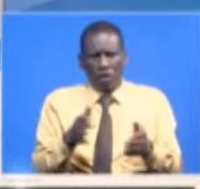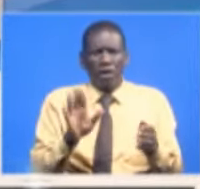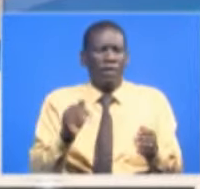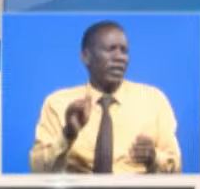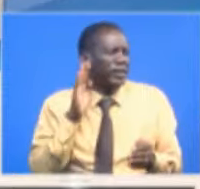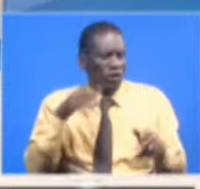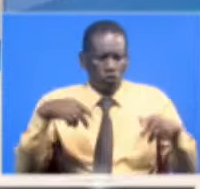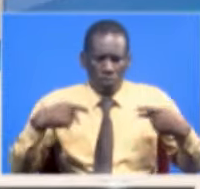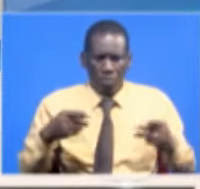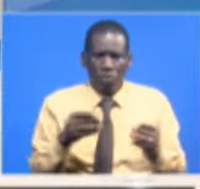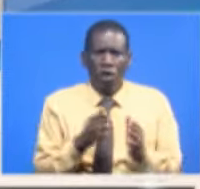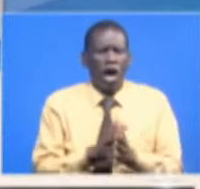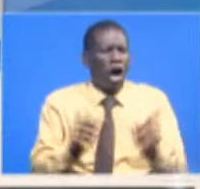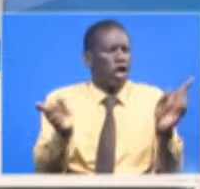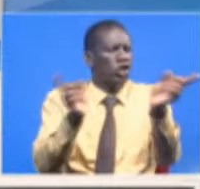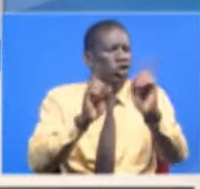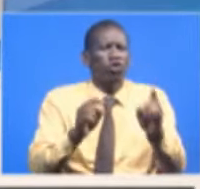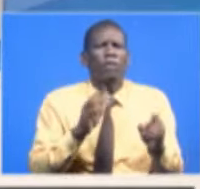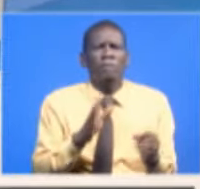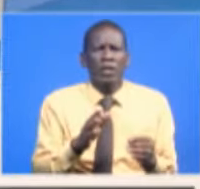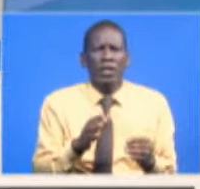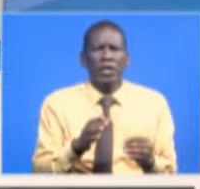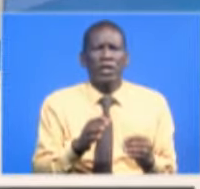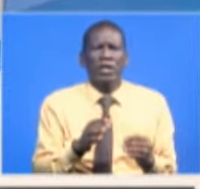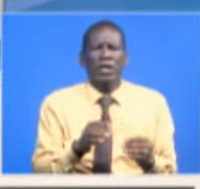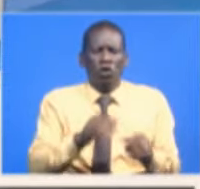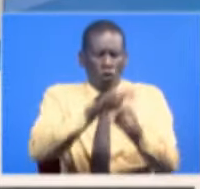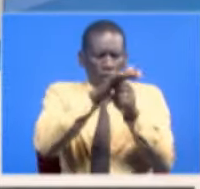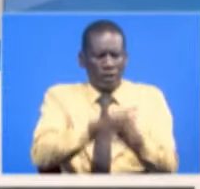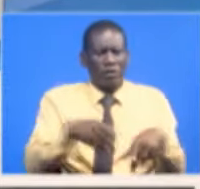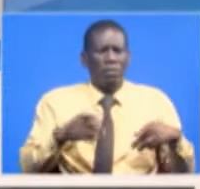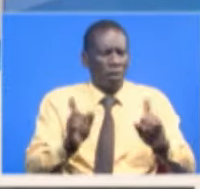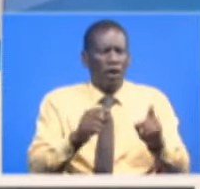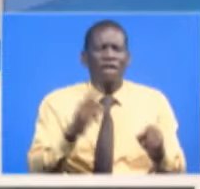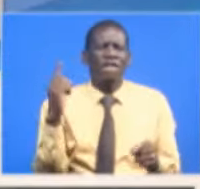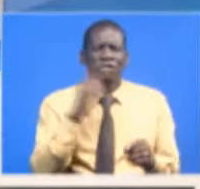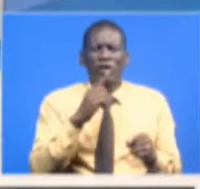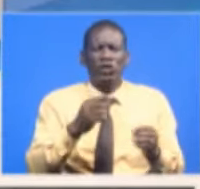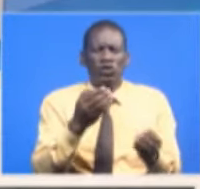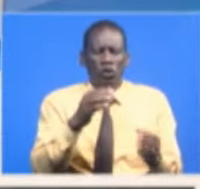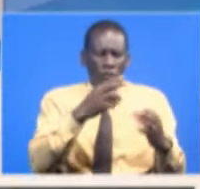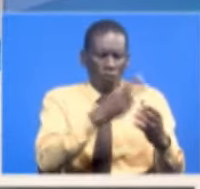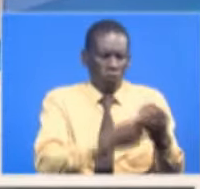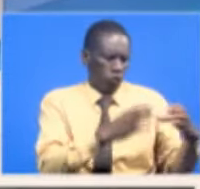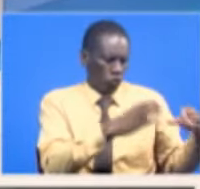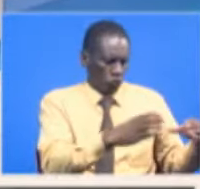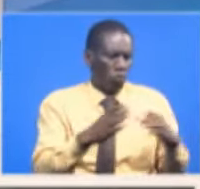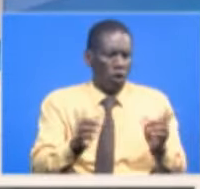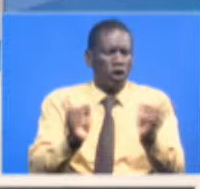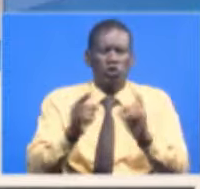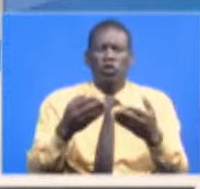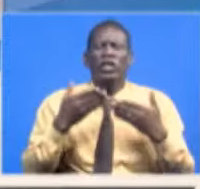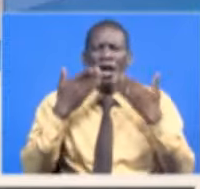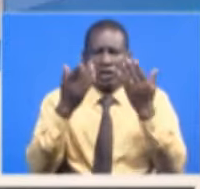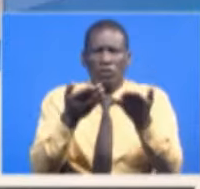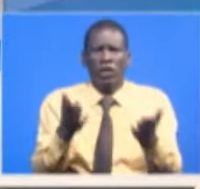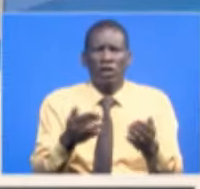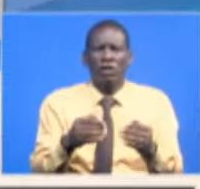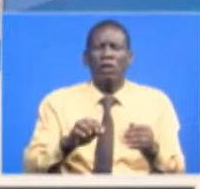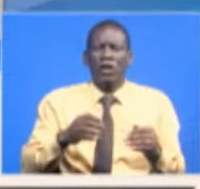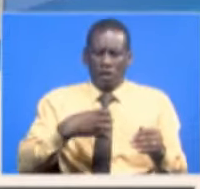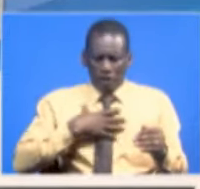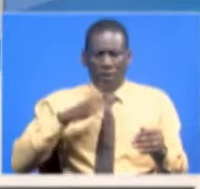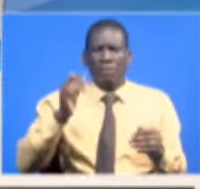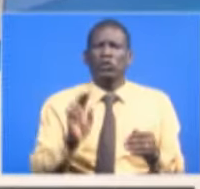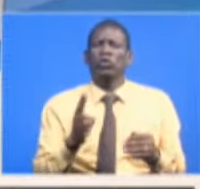people and not to be antagonistic to them. Violence on either side is not the answer." He goes on to say, "As your